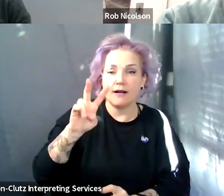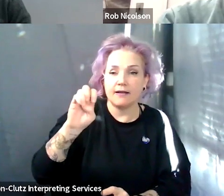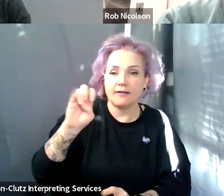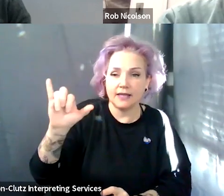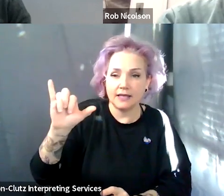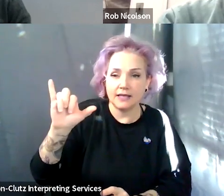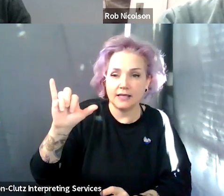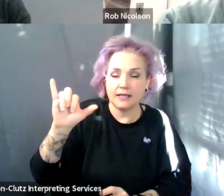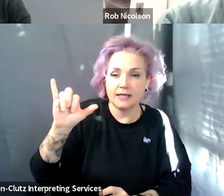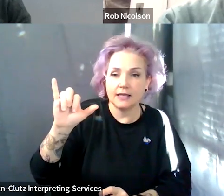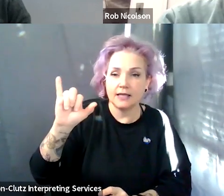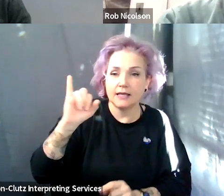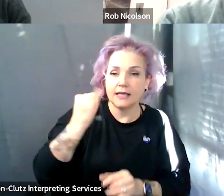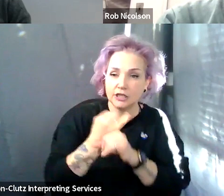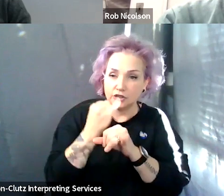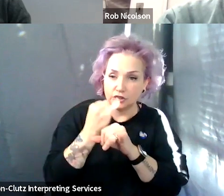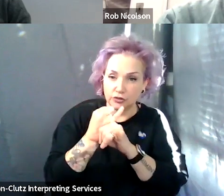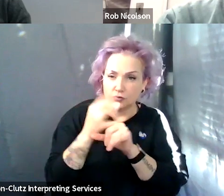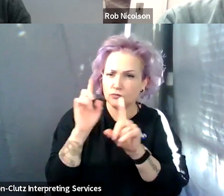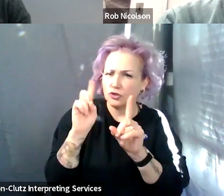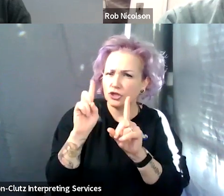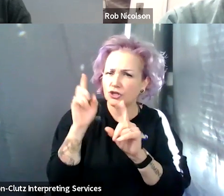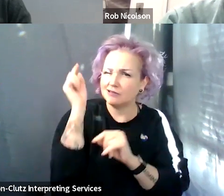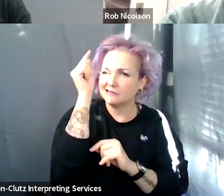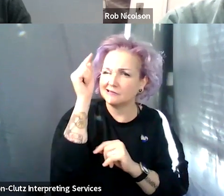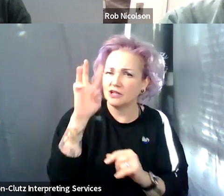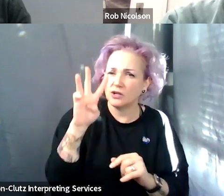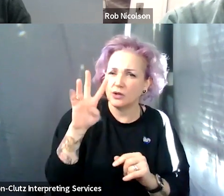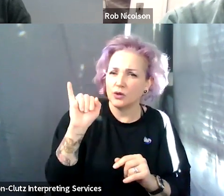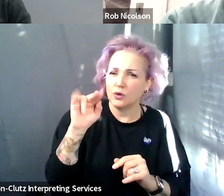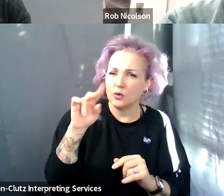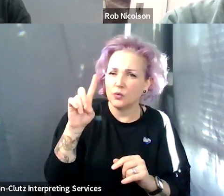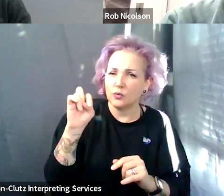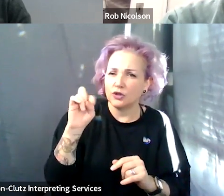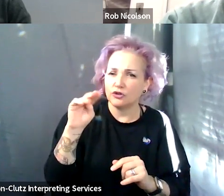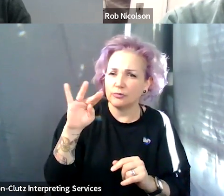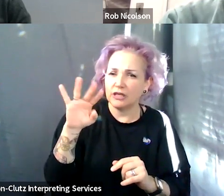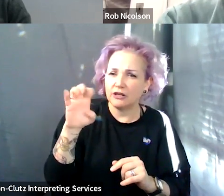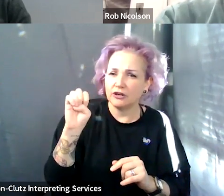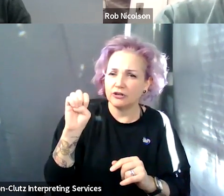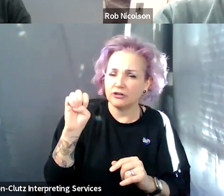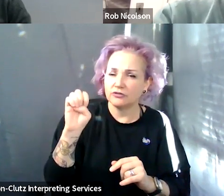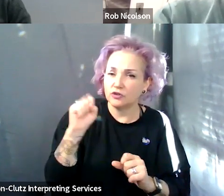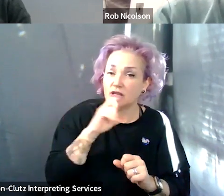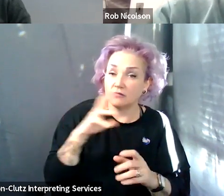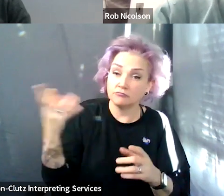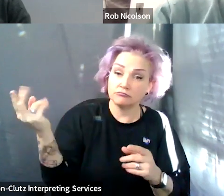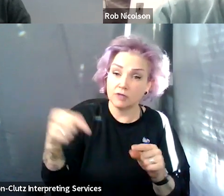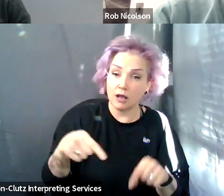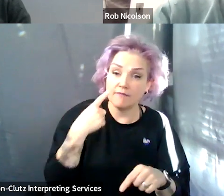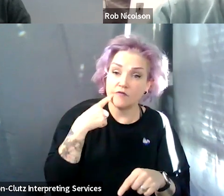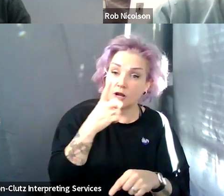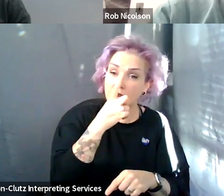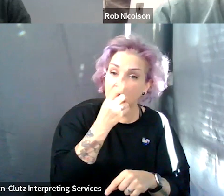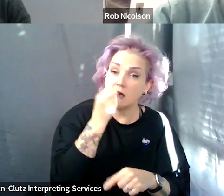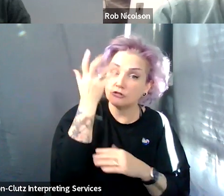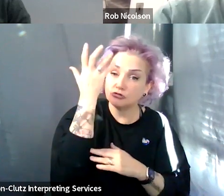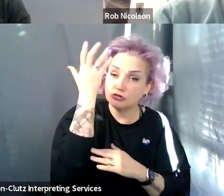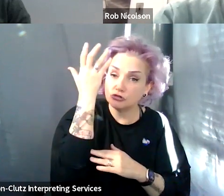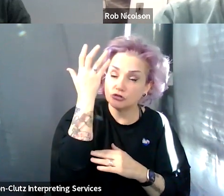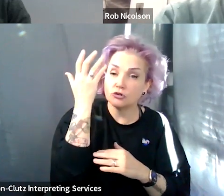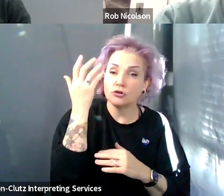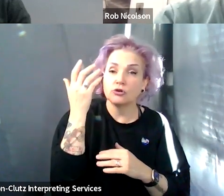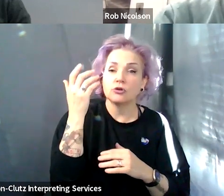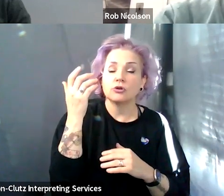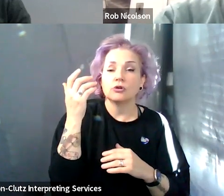Windermere. And there's lunch for everybody who registers in person. The event at 1. It can also be, you can also register